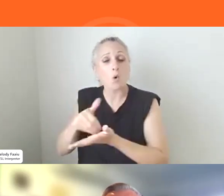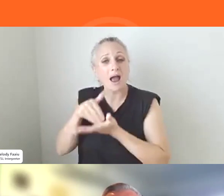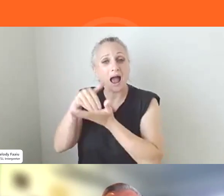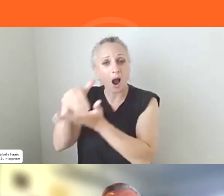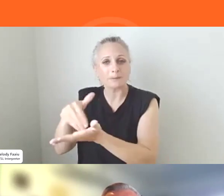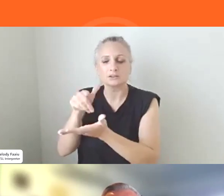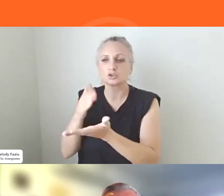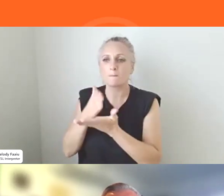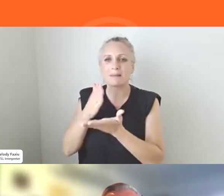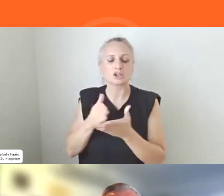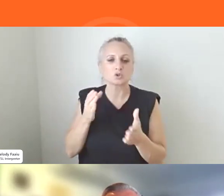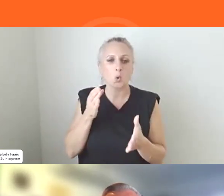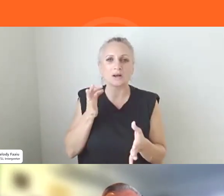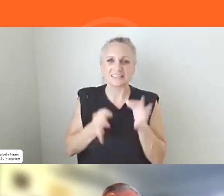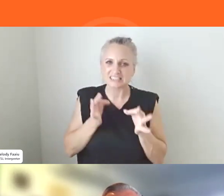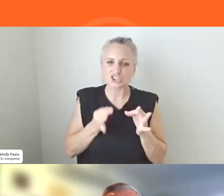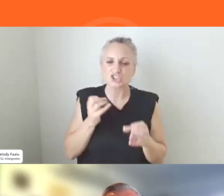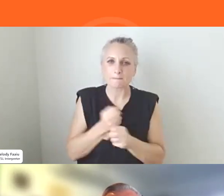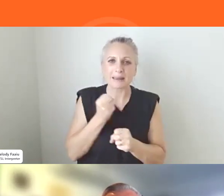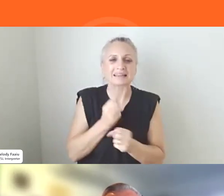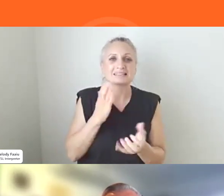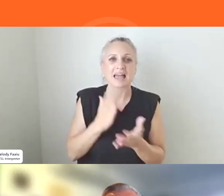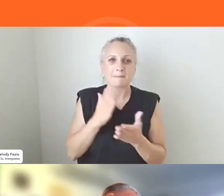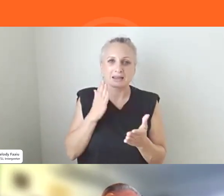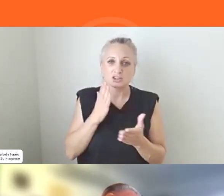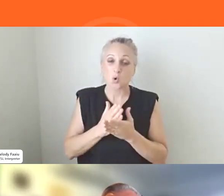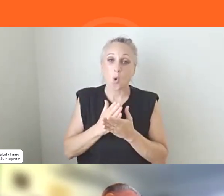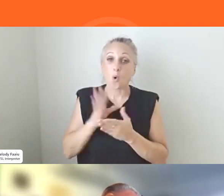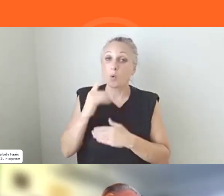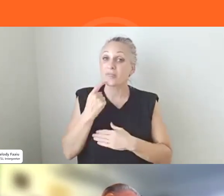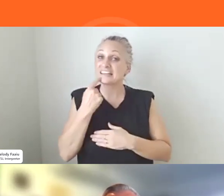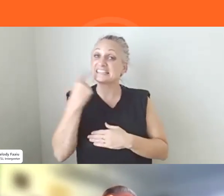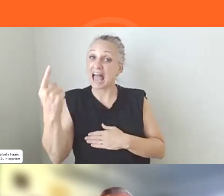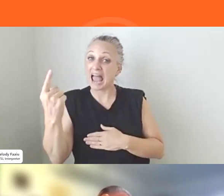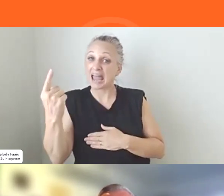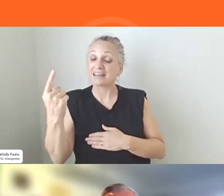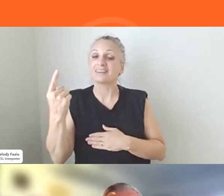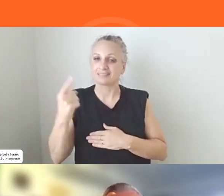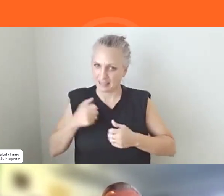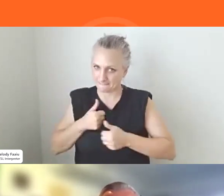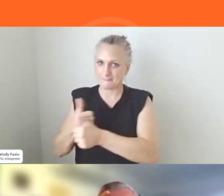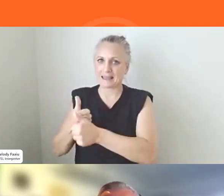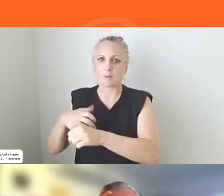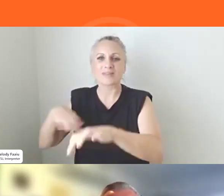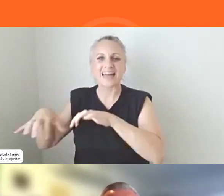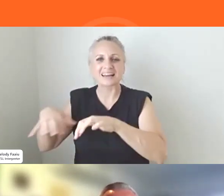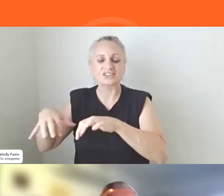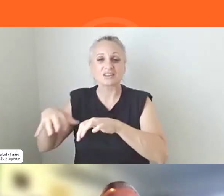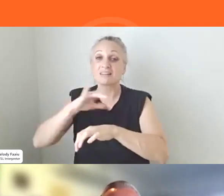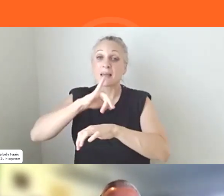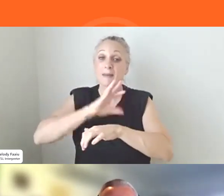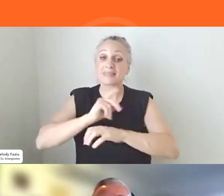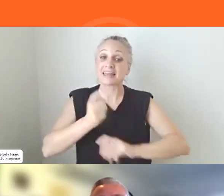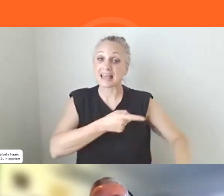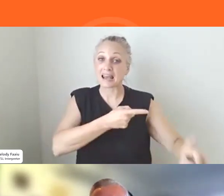makers, and getting them to walk the talk. Perhaps they don't have all the knowledge, but they can have advisors. And so that gets